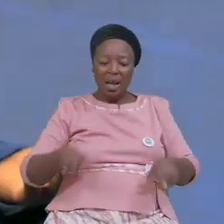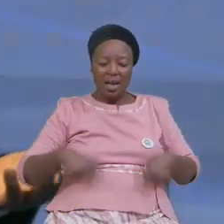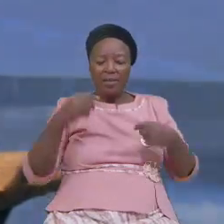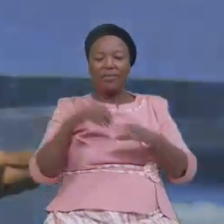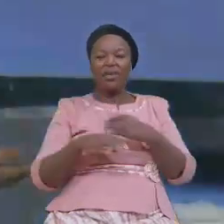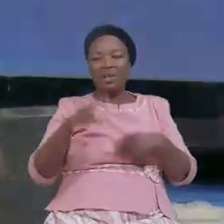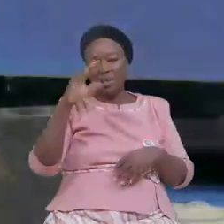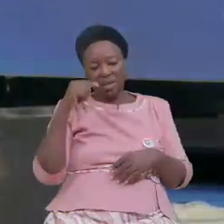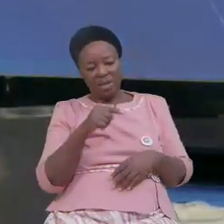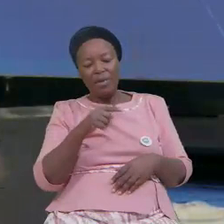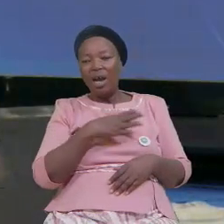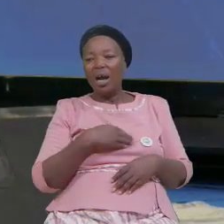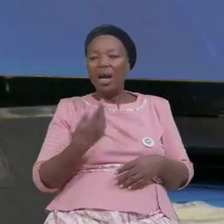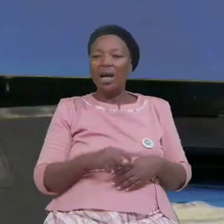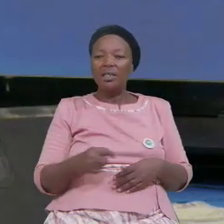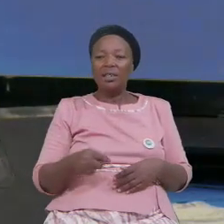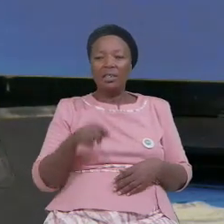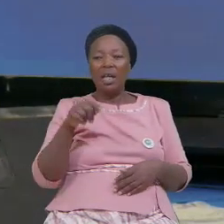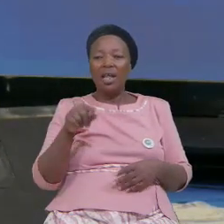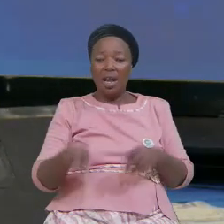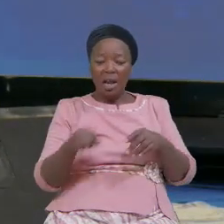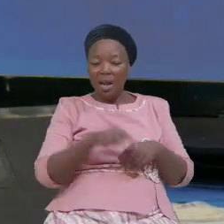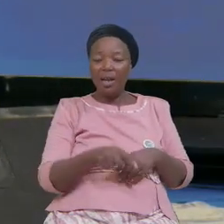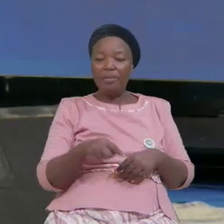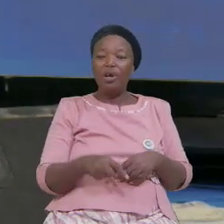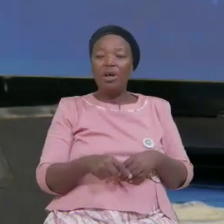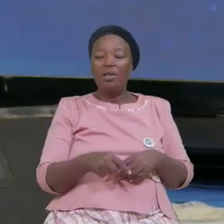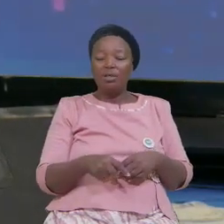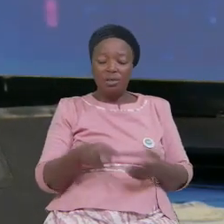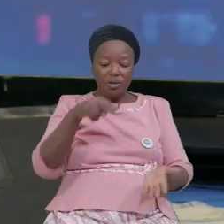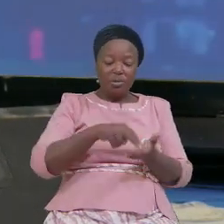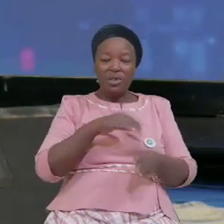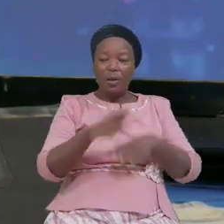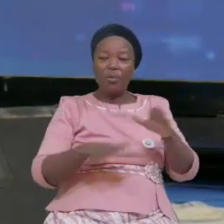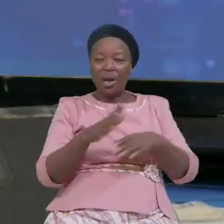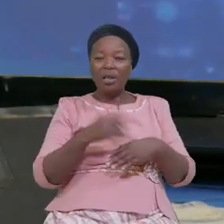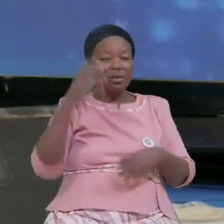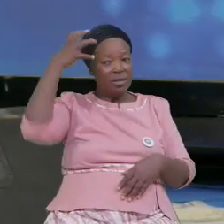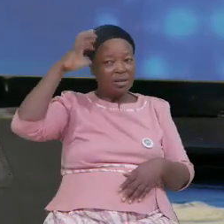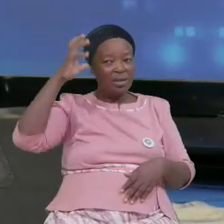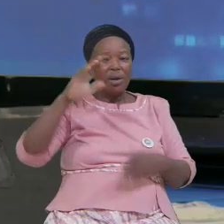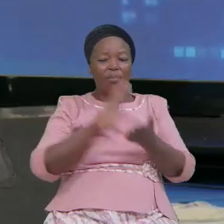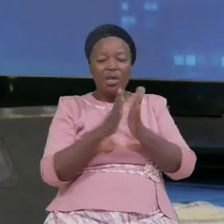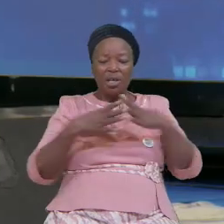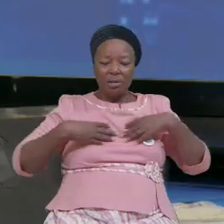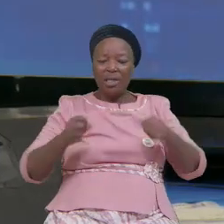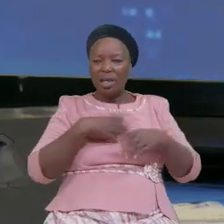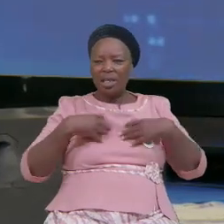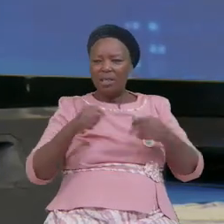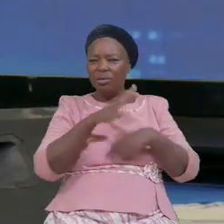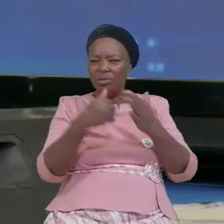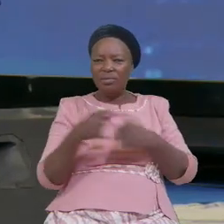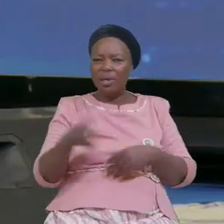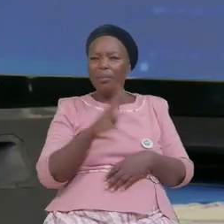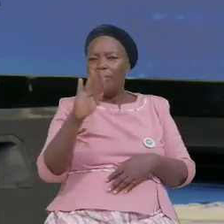And the lame rose up and walked, and the lunatics and the insane, he healed them. By